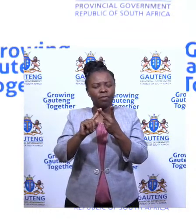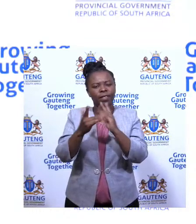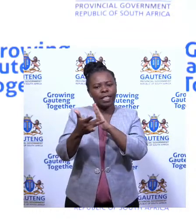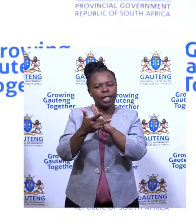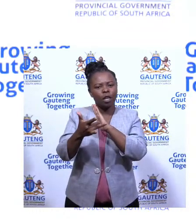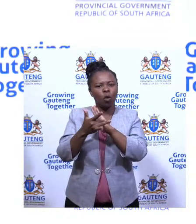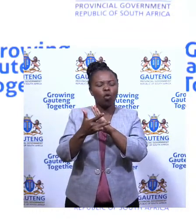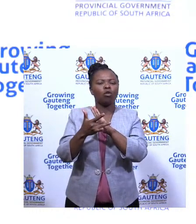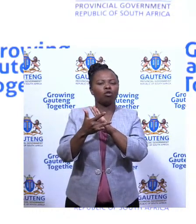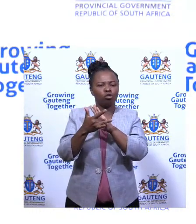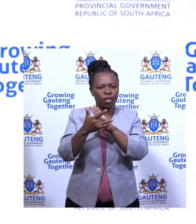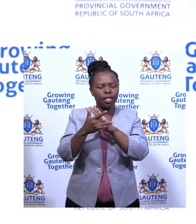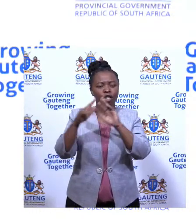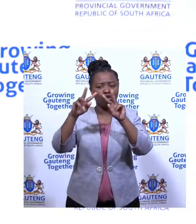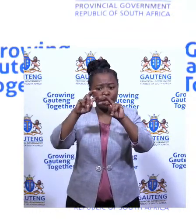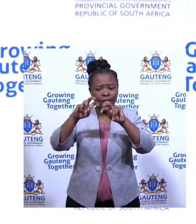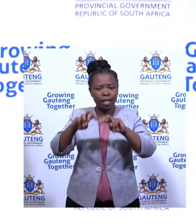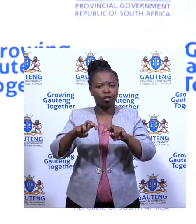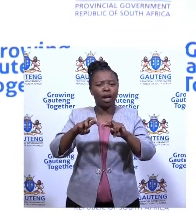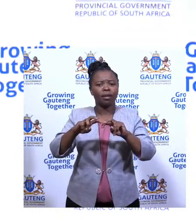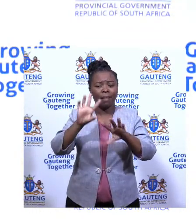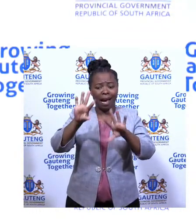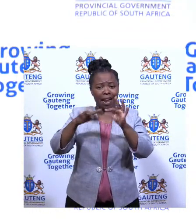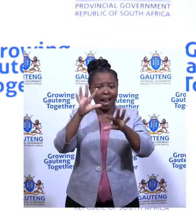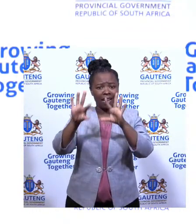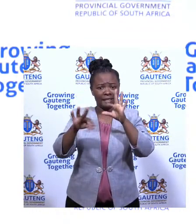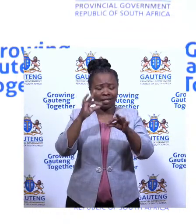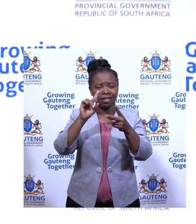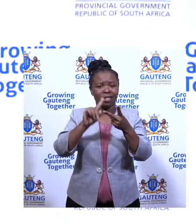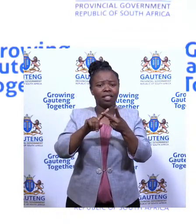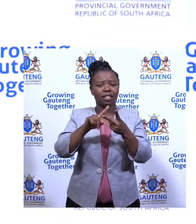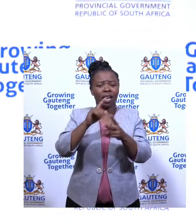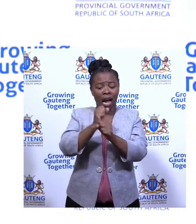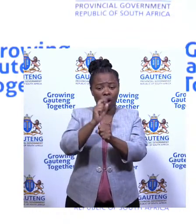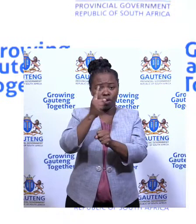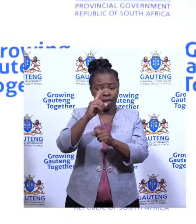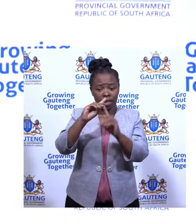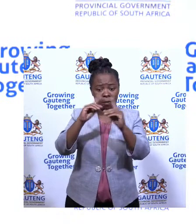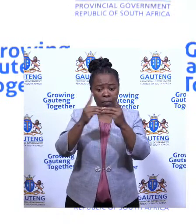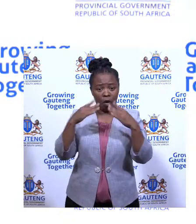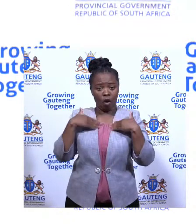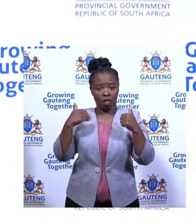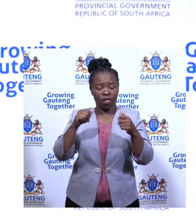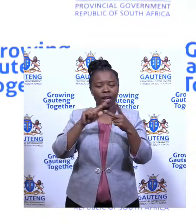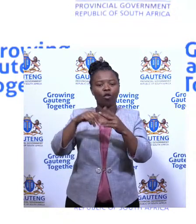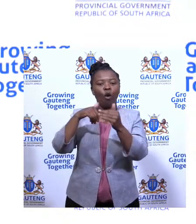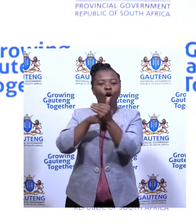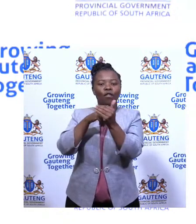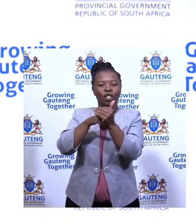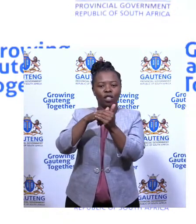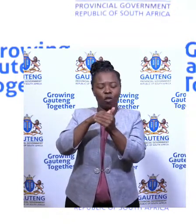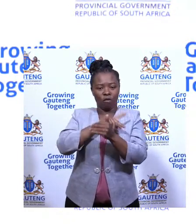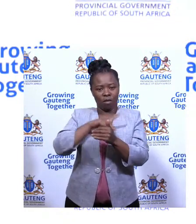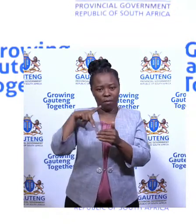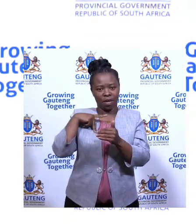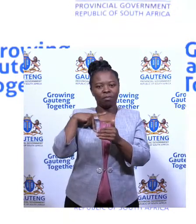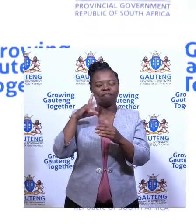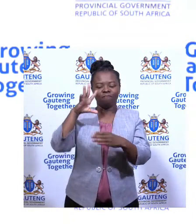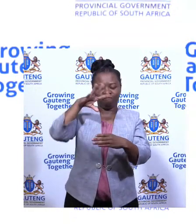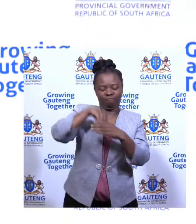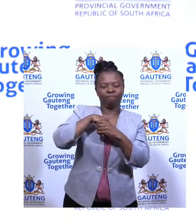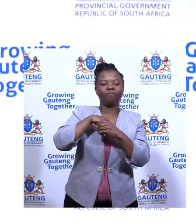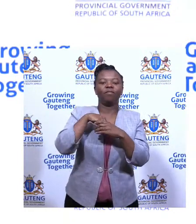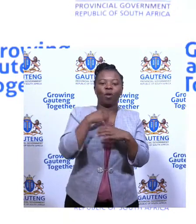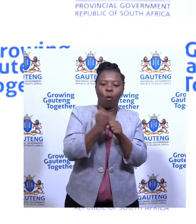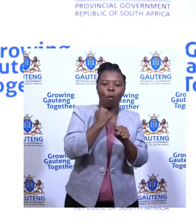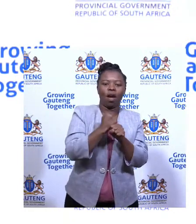here the research and analysis work stream, as well as the Gauteng Department of Health and the Office of the Premier that have been involved in the work that we're